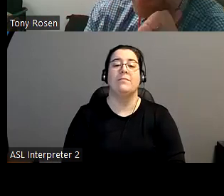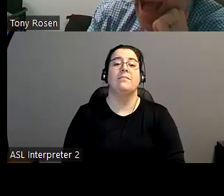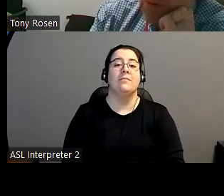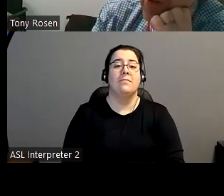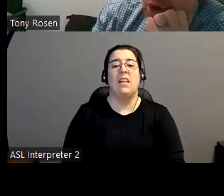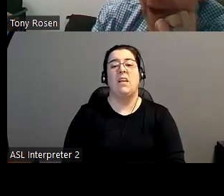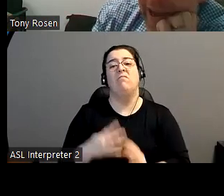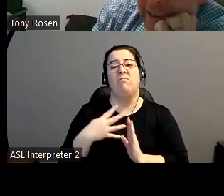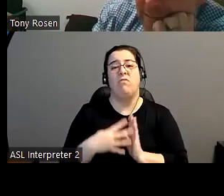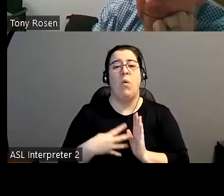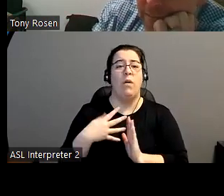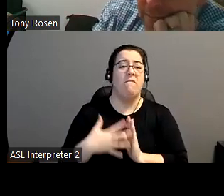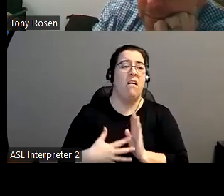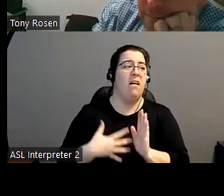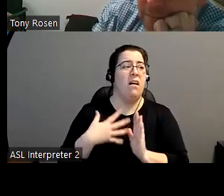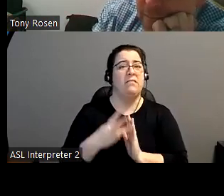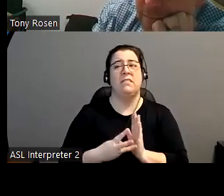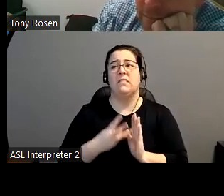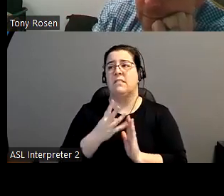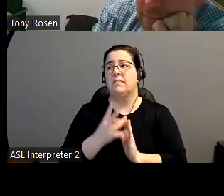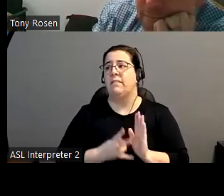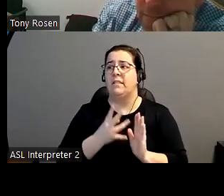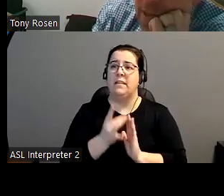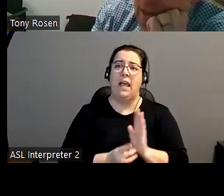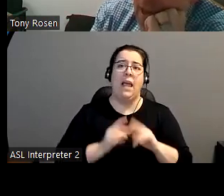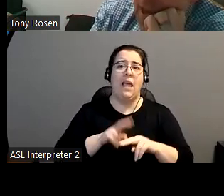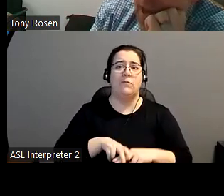4 to 8 hours go by.